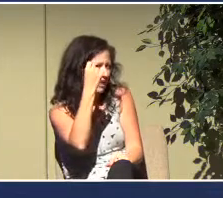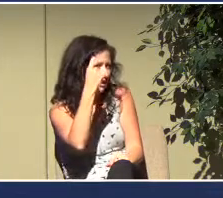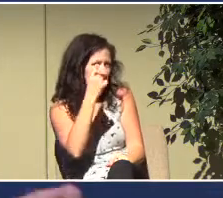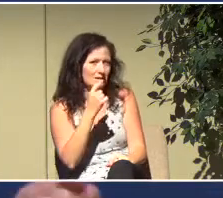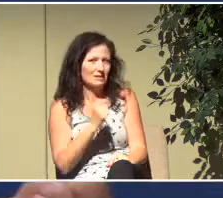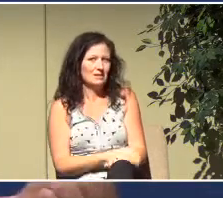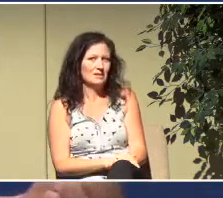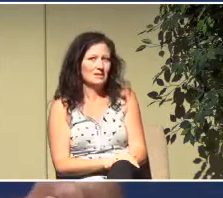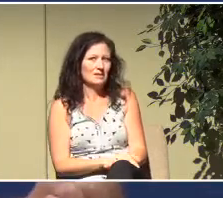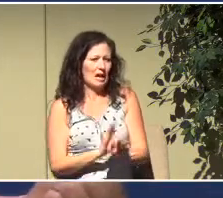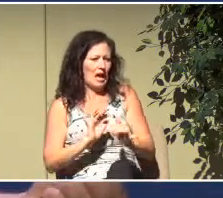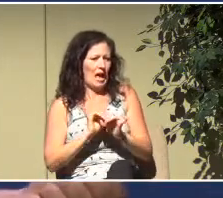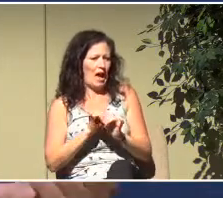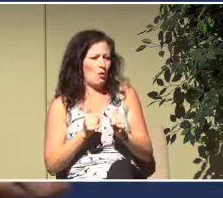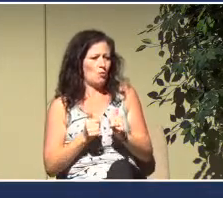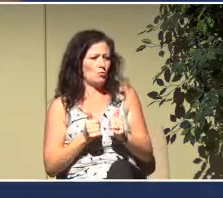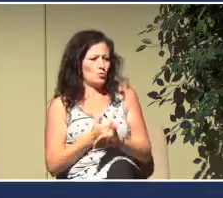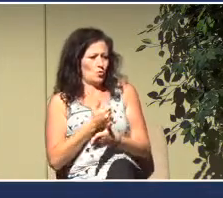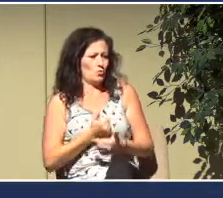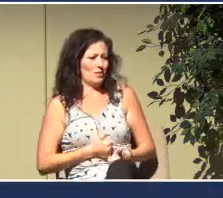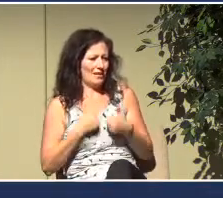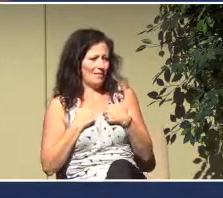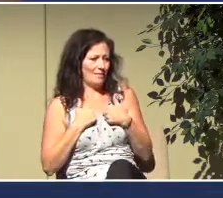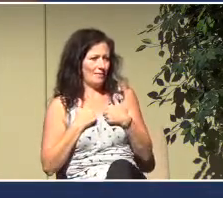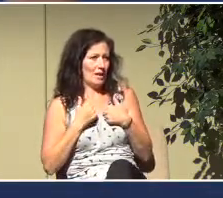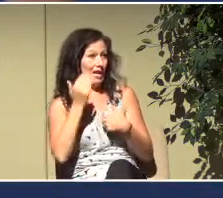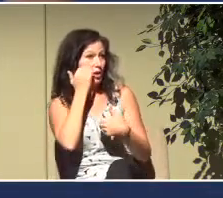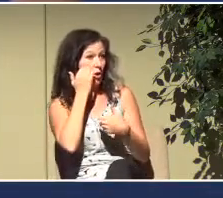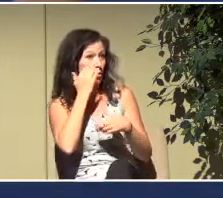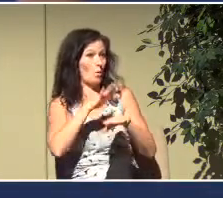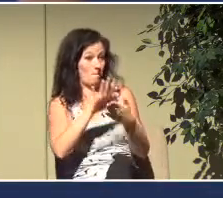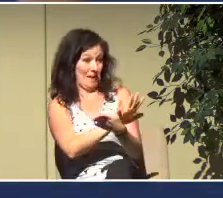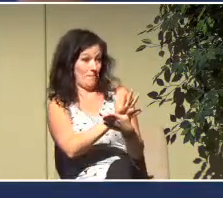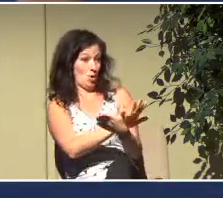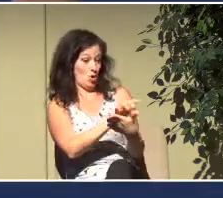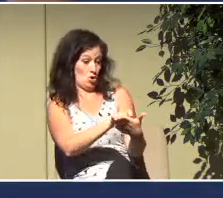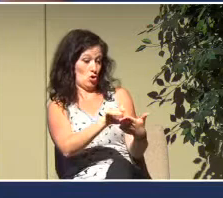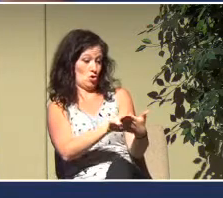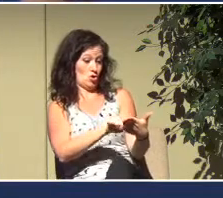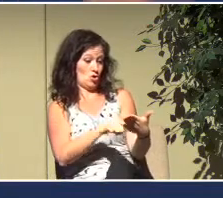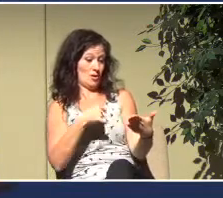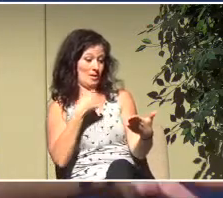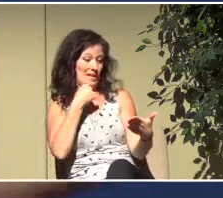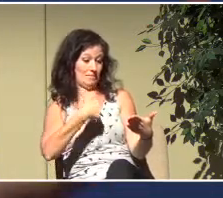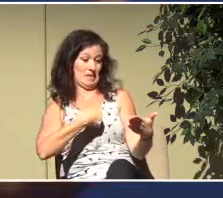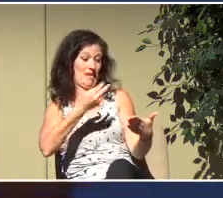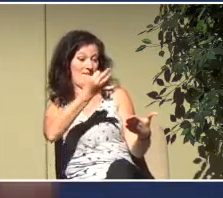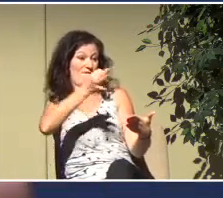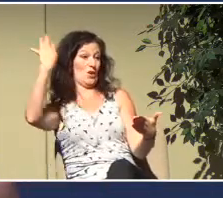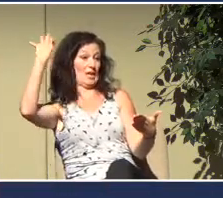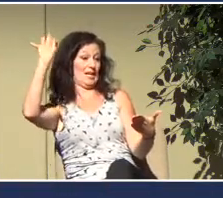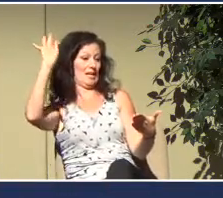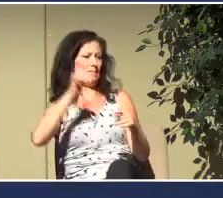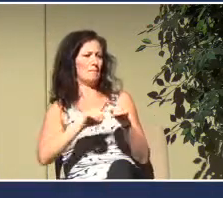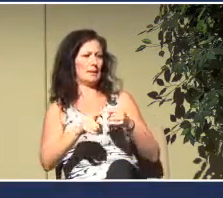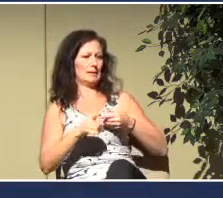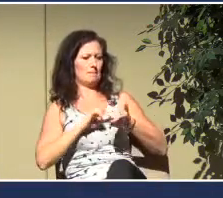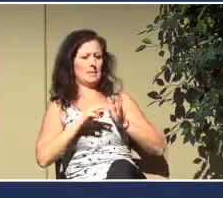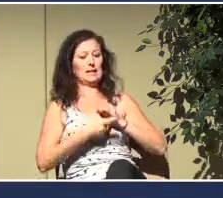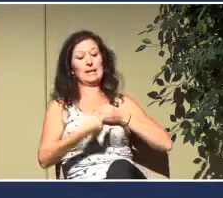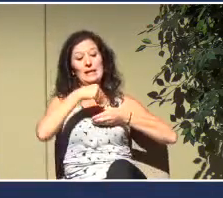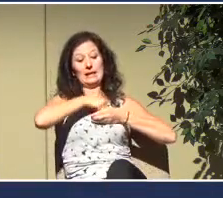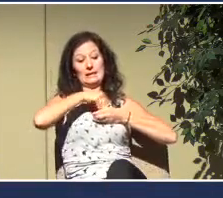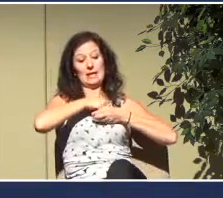live according to it. They knew it was correct on paper, but they didn't know what it meant in their own hearts and